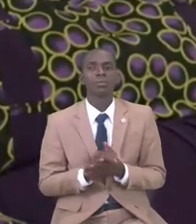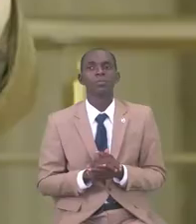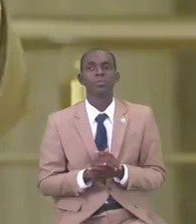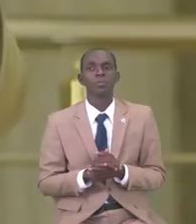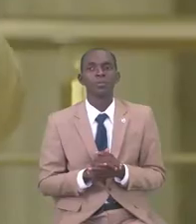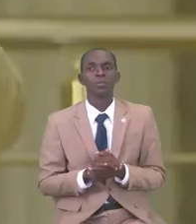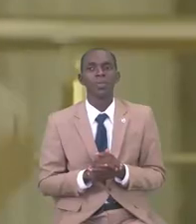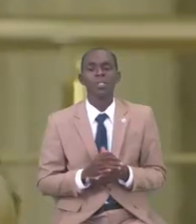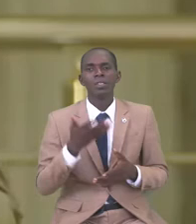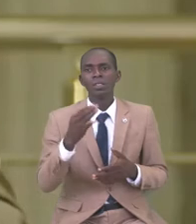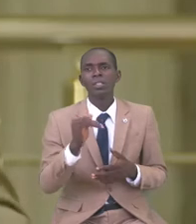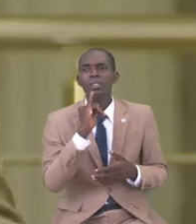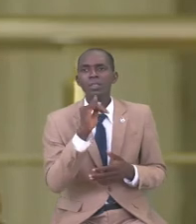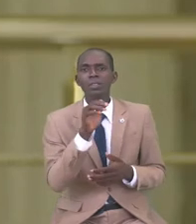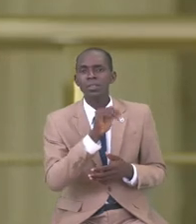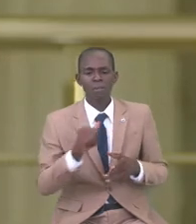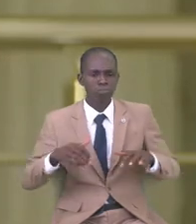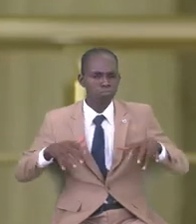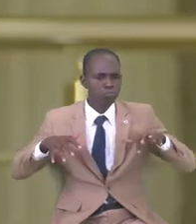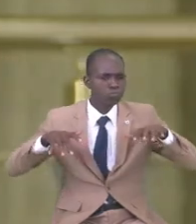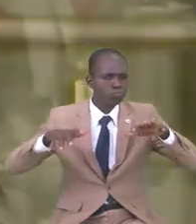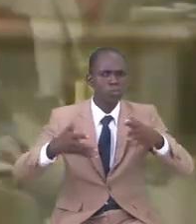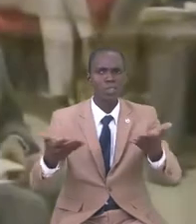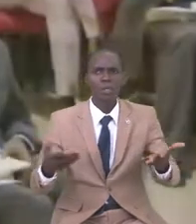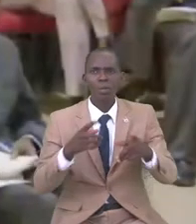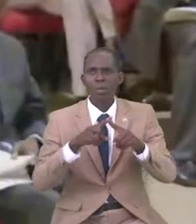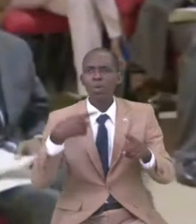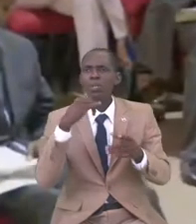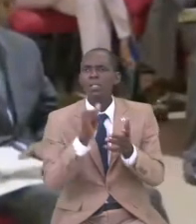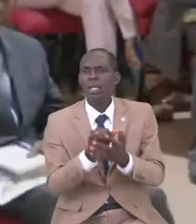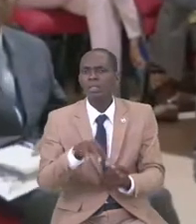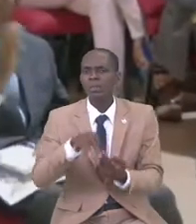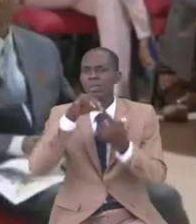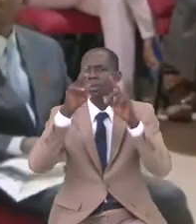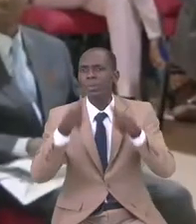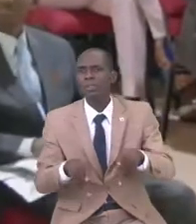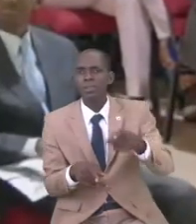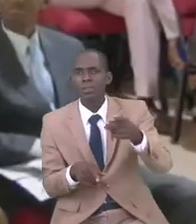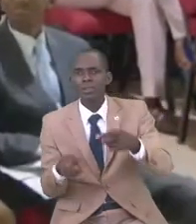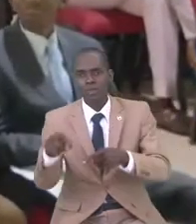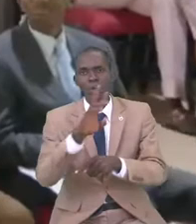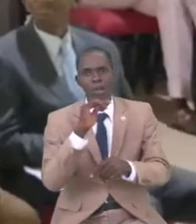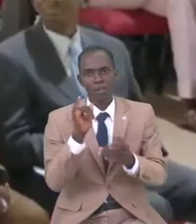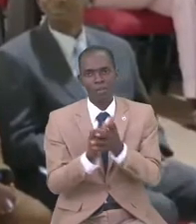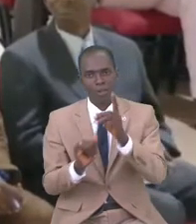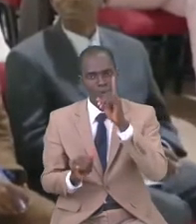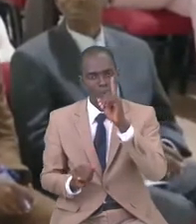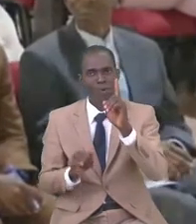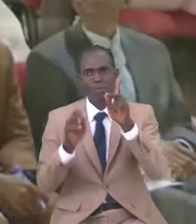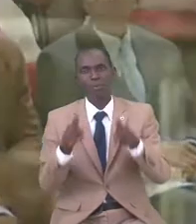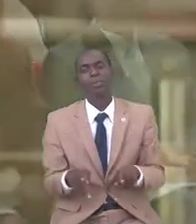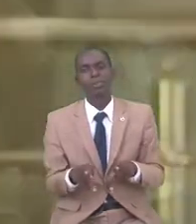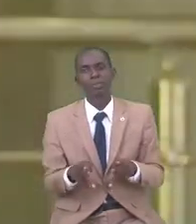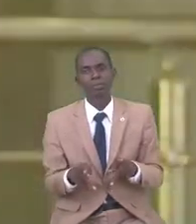There's a crowd here. Who am I talking to? You are the one I'm talking to. Mark my